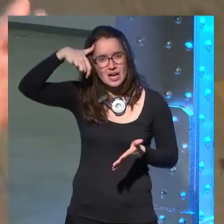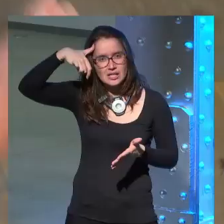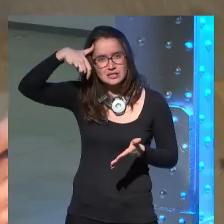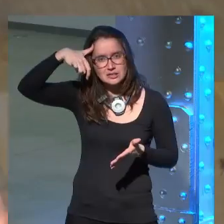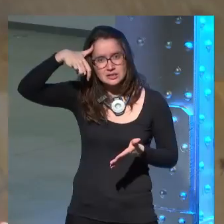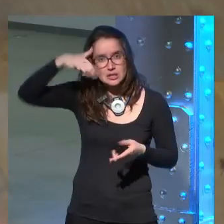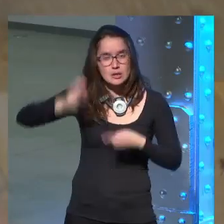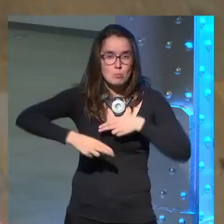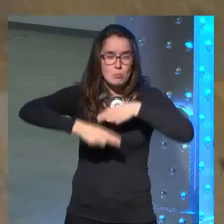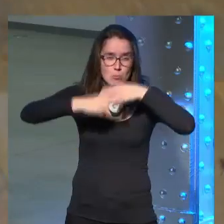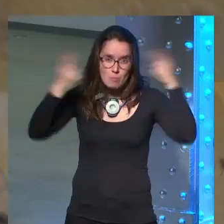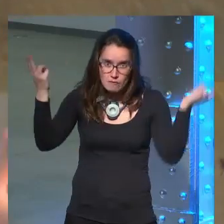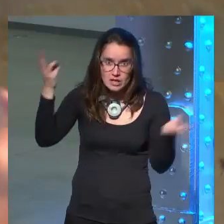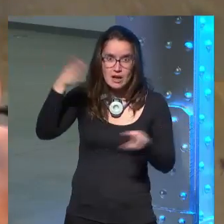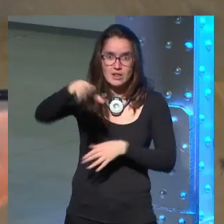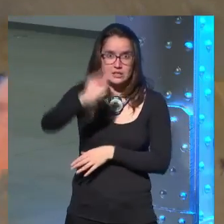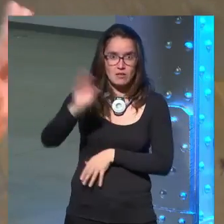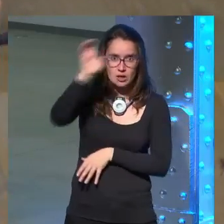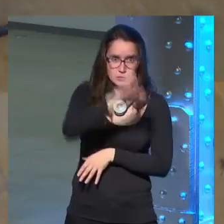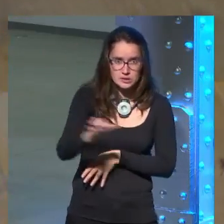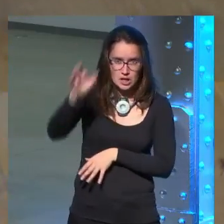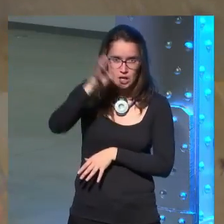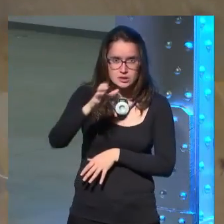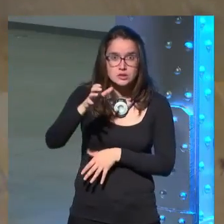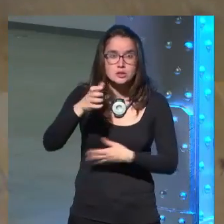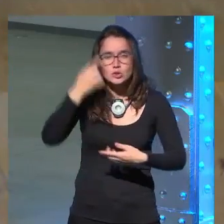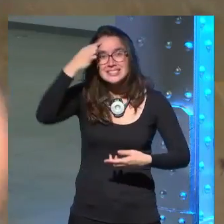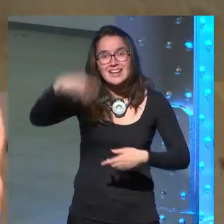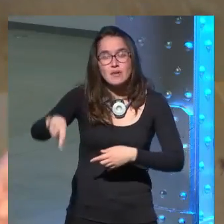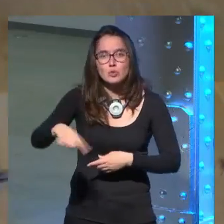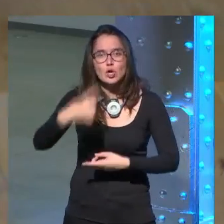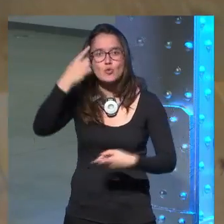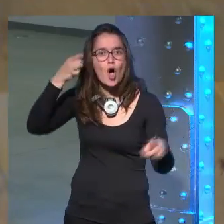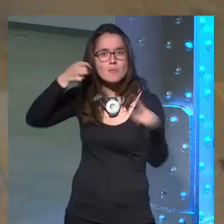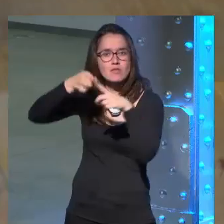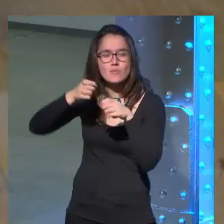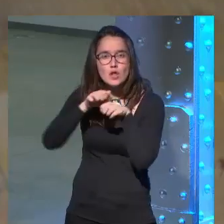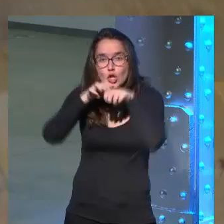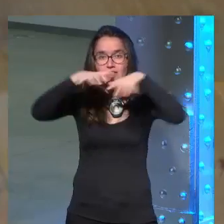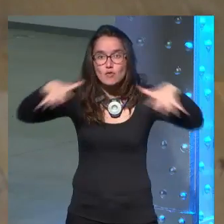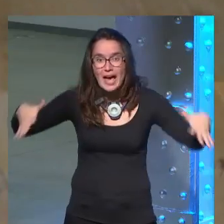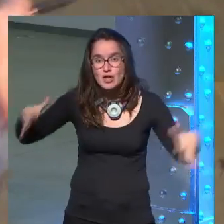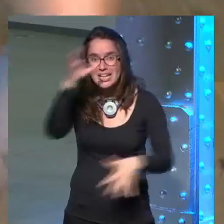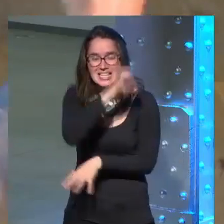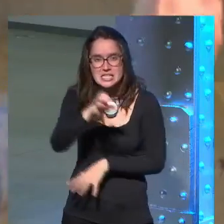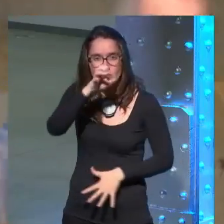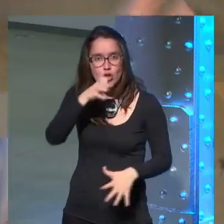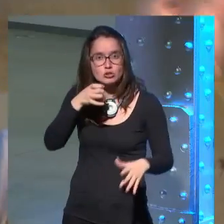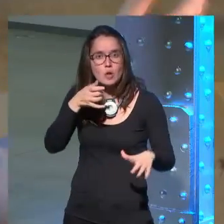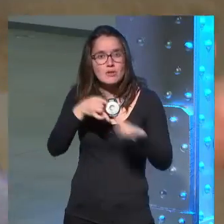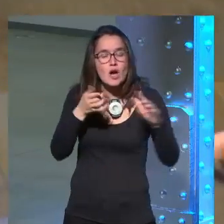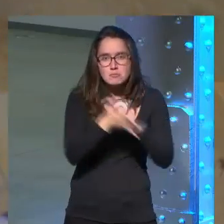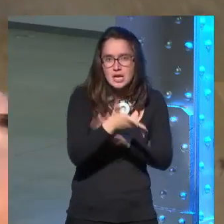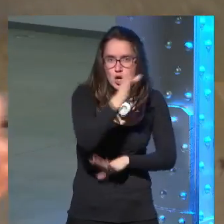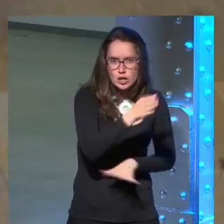that. But on top of that, being a professor of the public understanding of science, we know